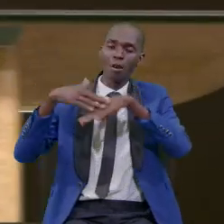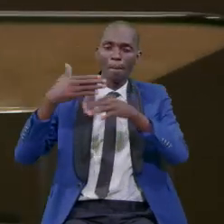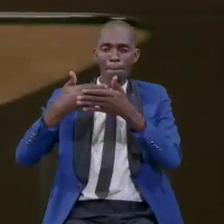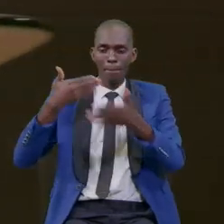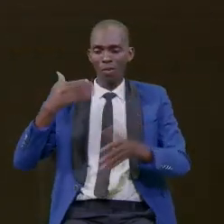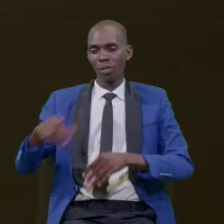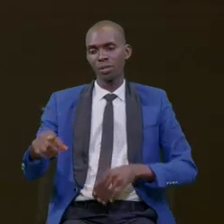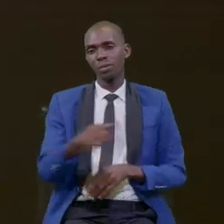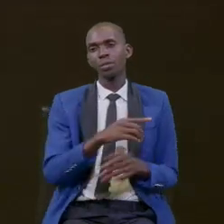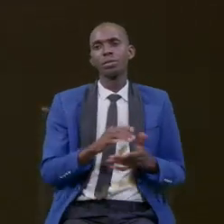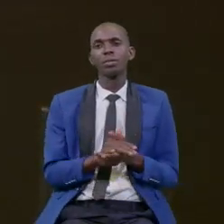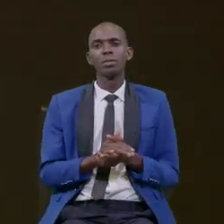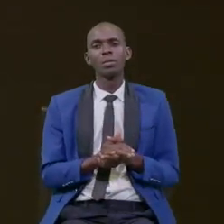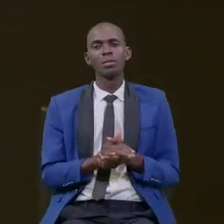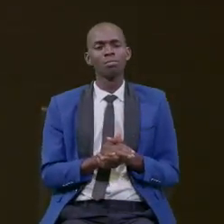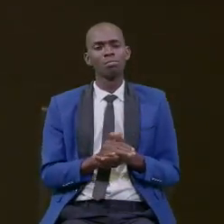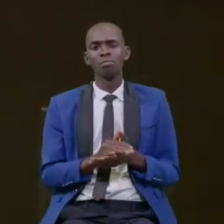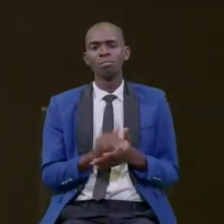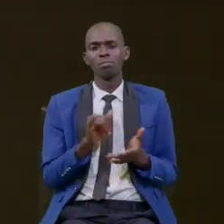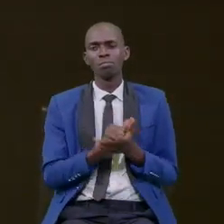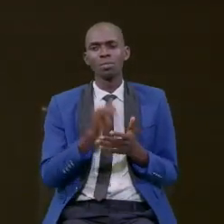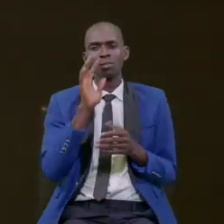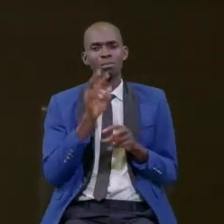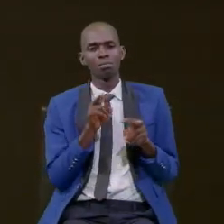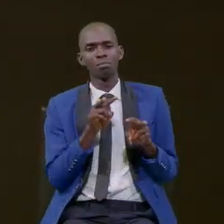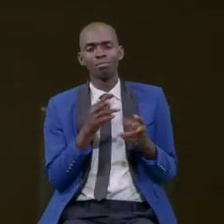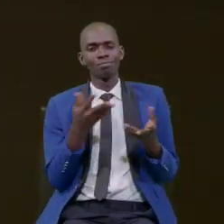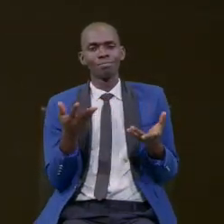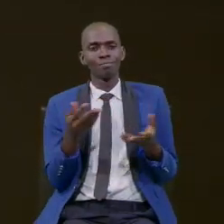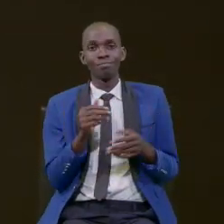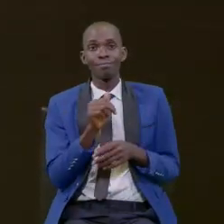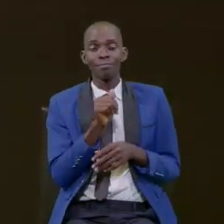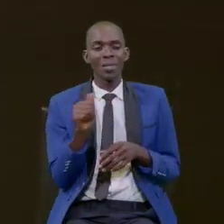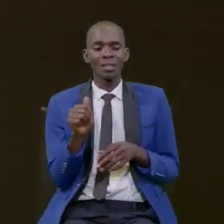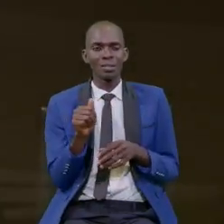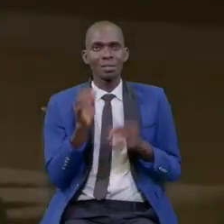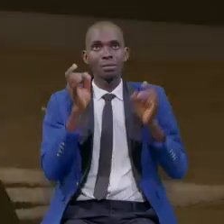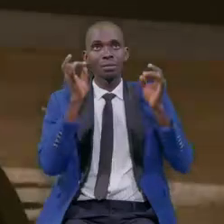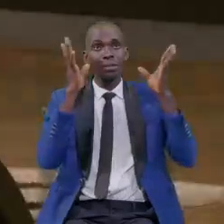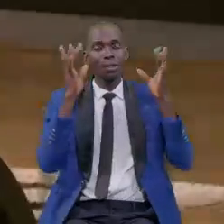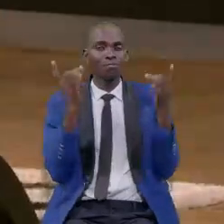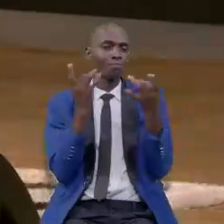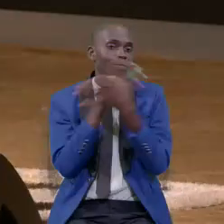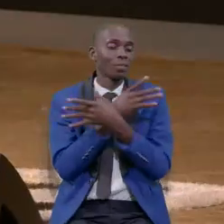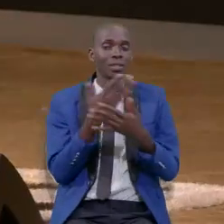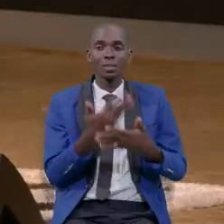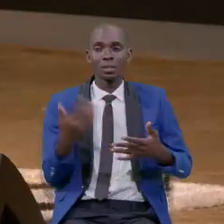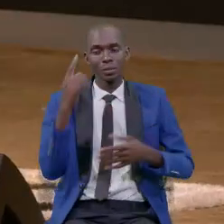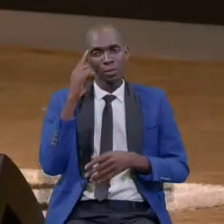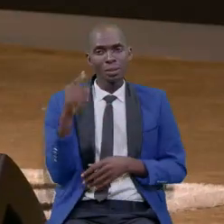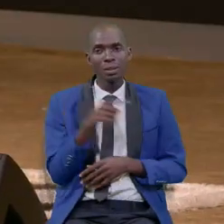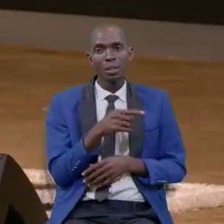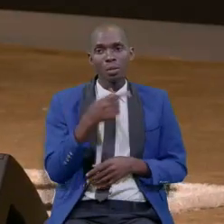you. That will look like an abominable thing for them, because they looked at the harlots as